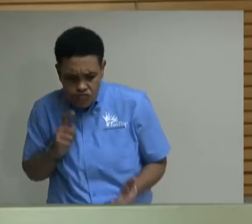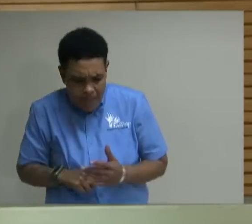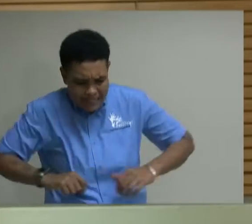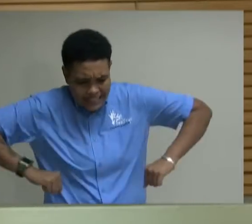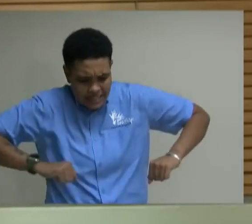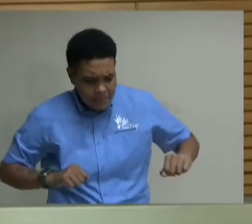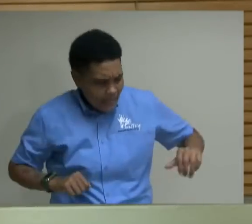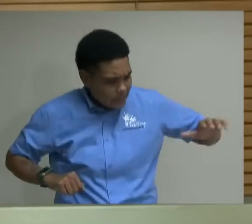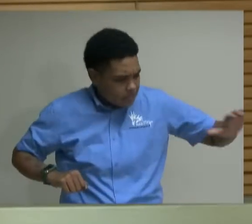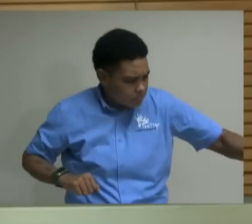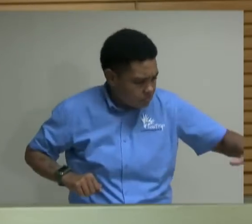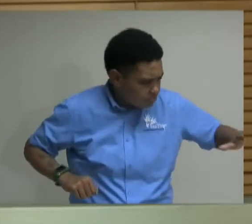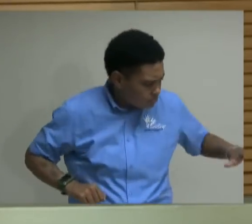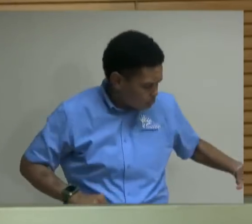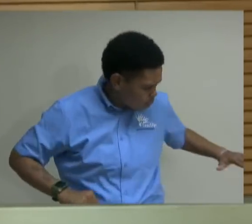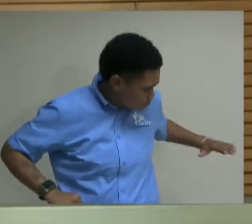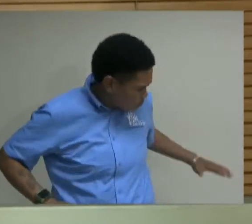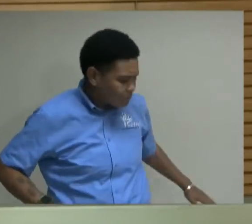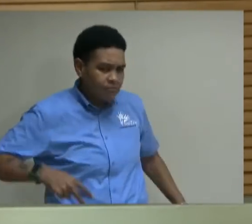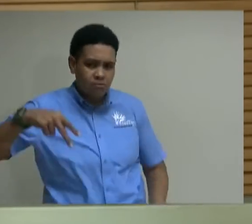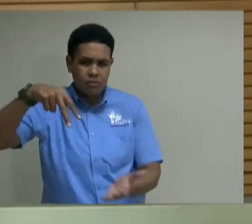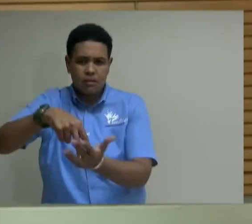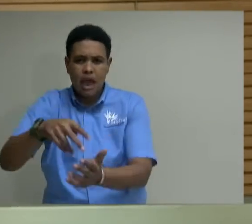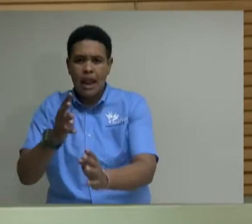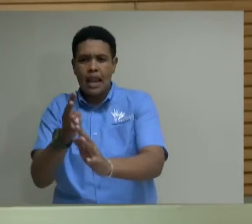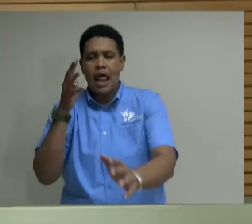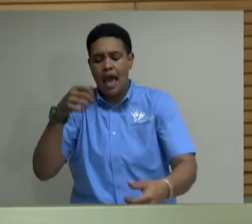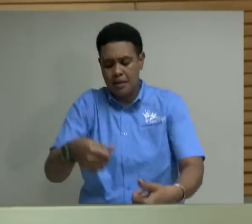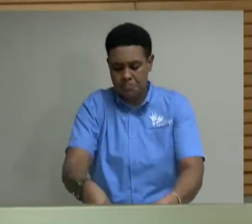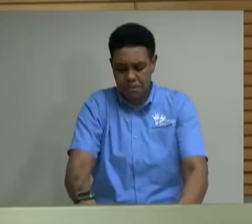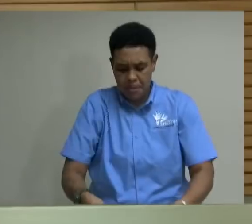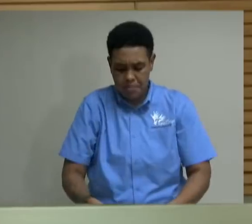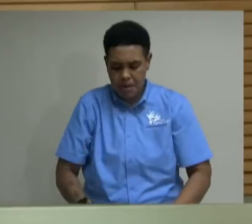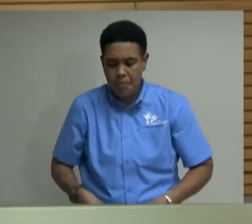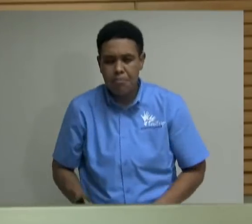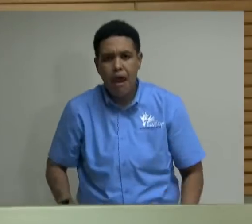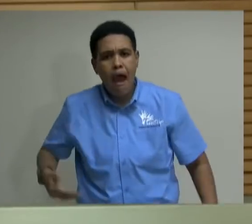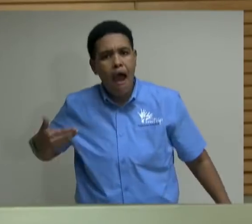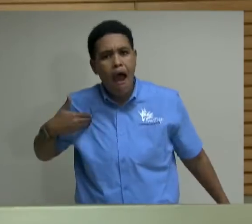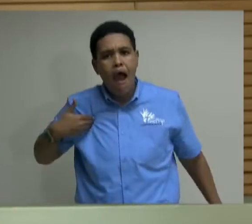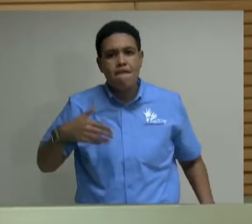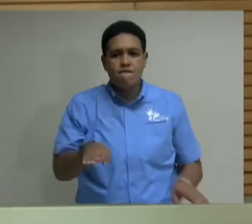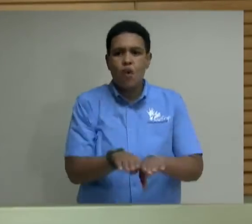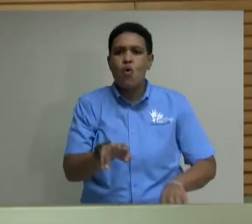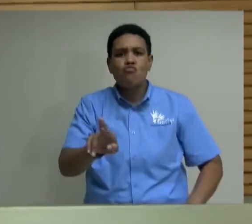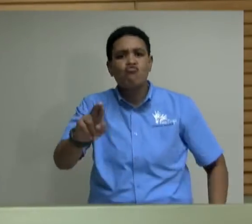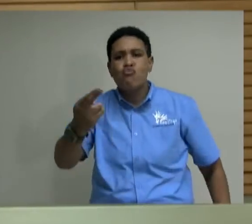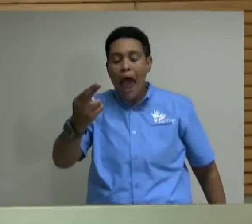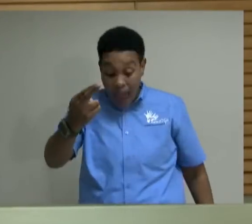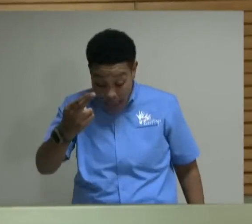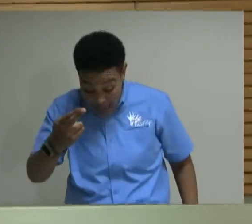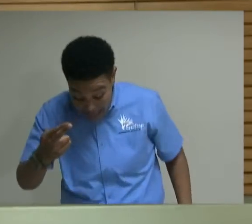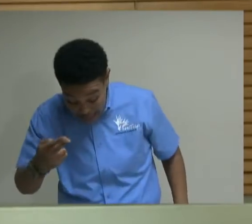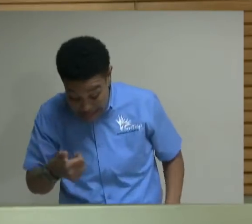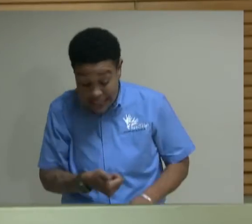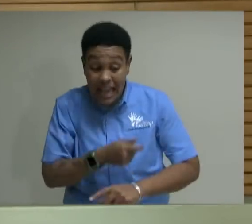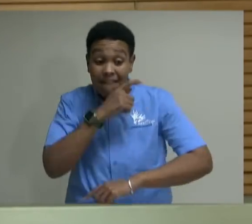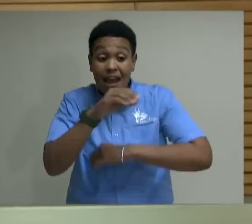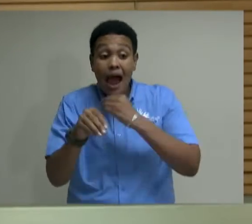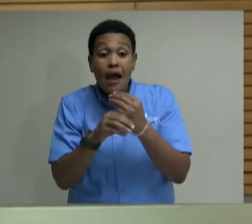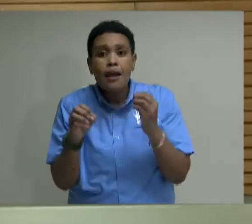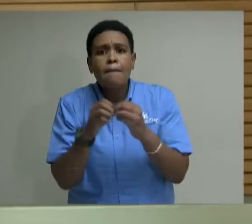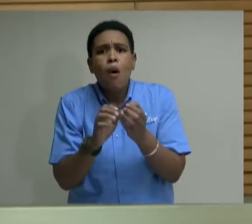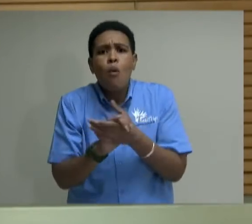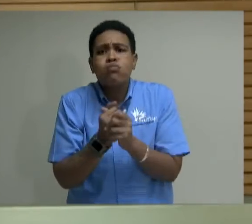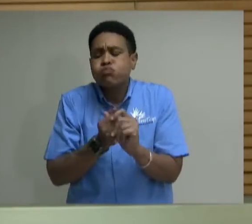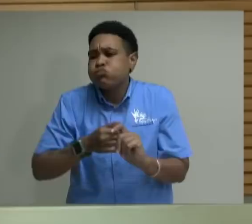for, how you standing aligned with the space. So they actually markers on the ground. There are more hand